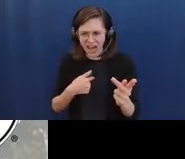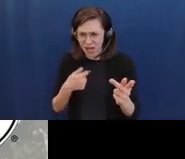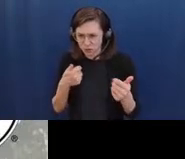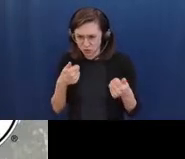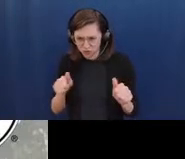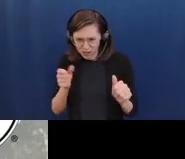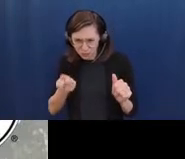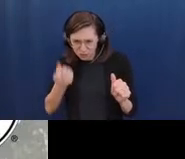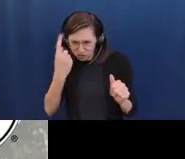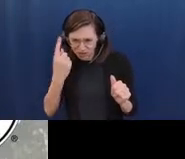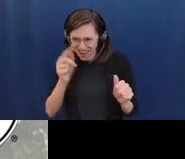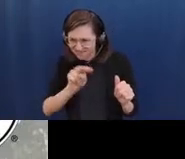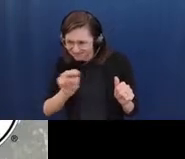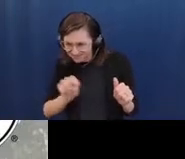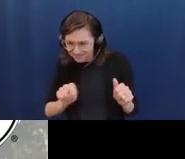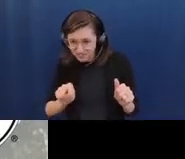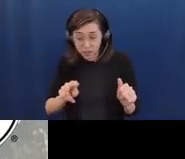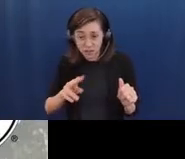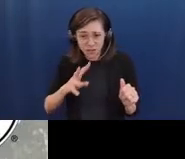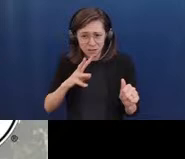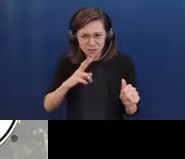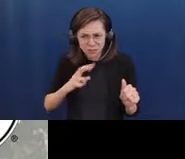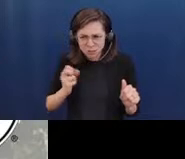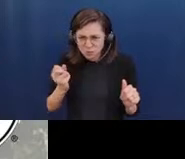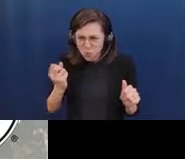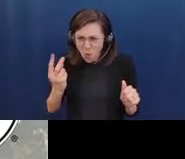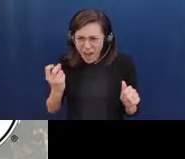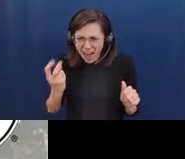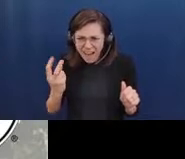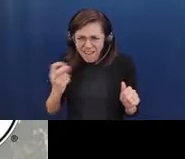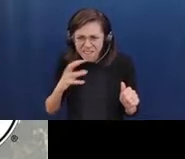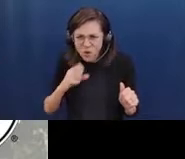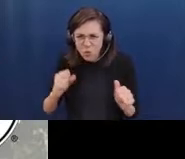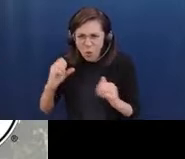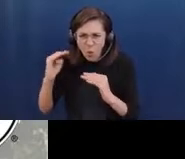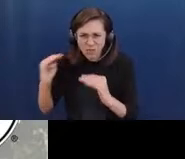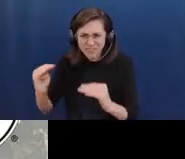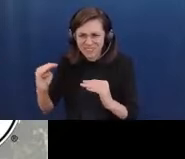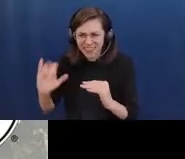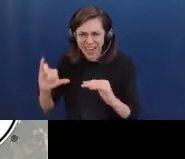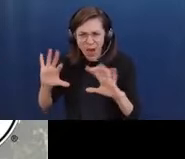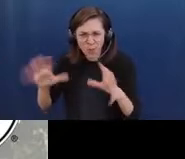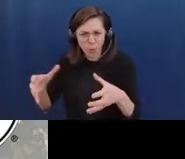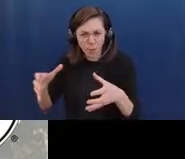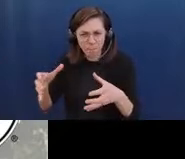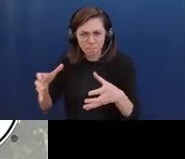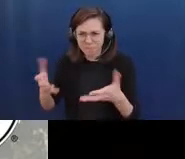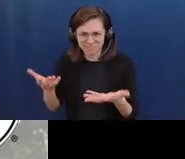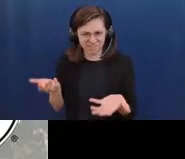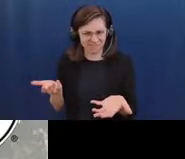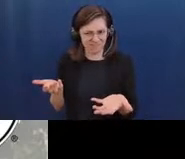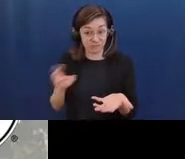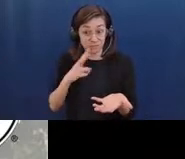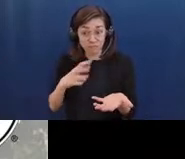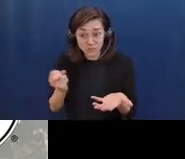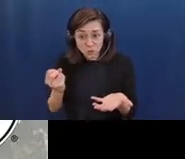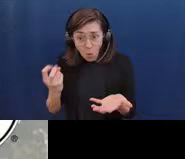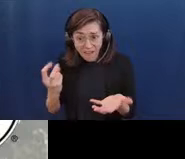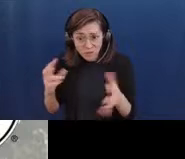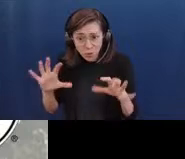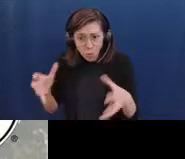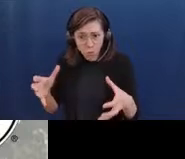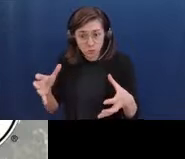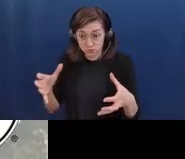regarding 12-year-olds and why that specific category? Is this 12-year-olds that are showing up at the